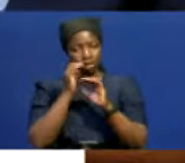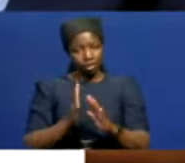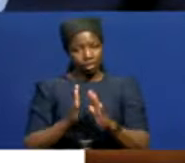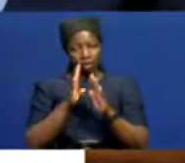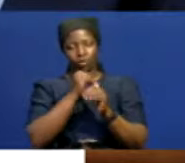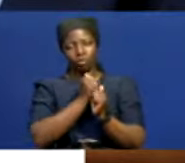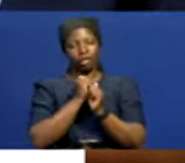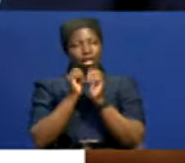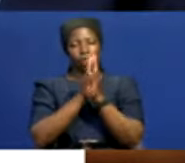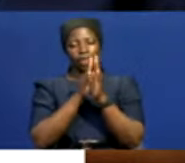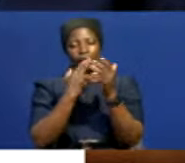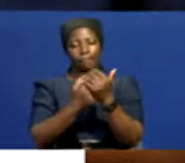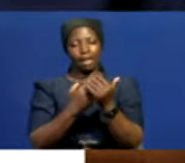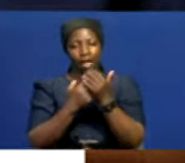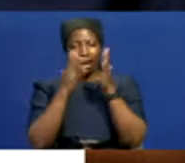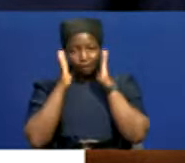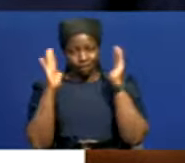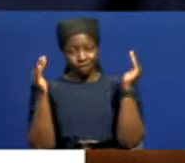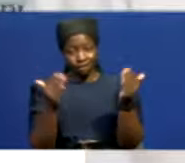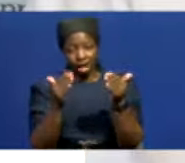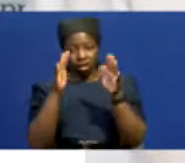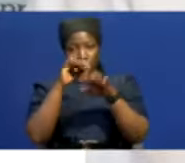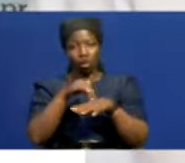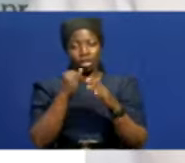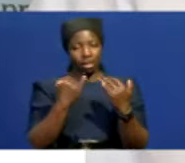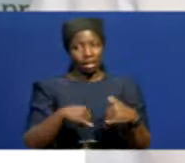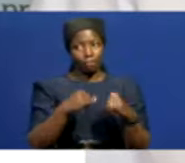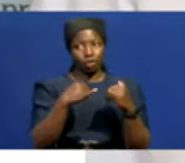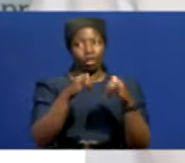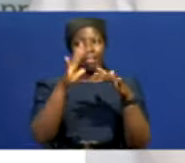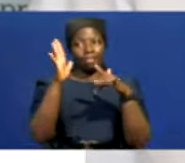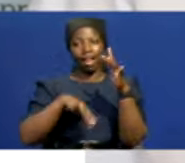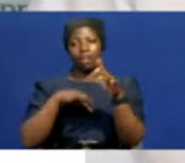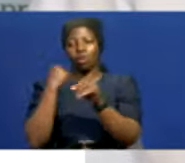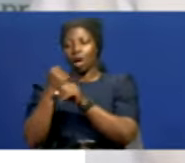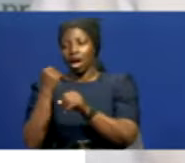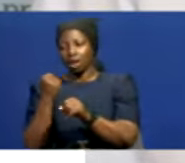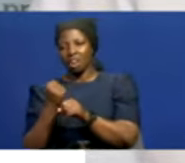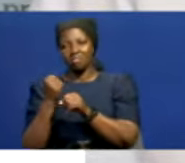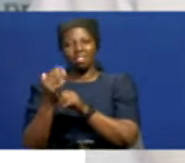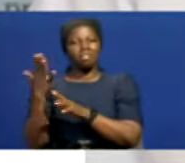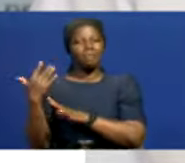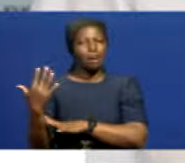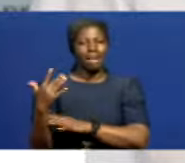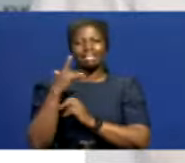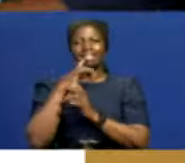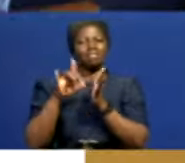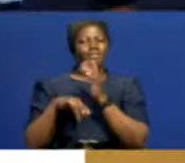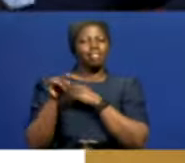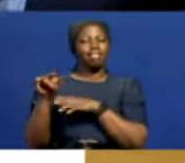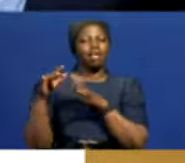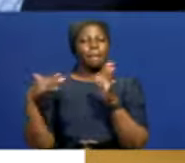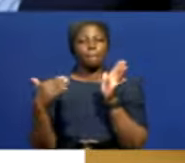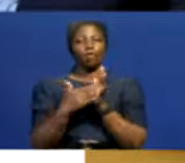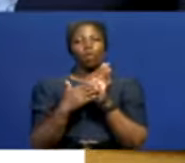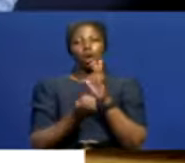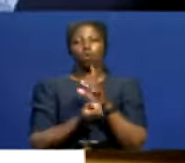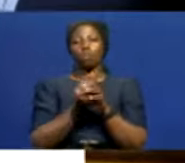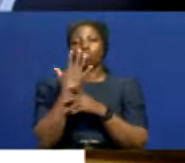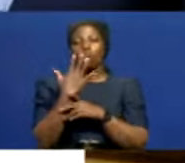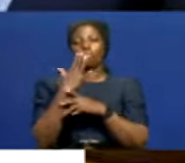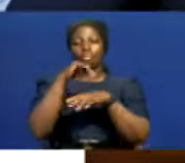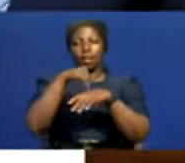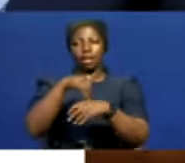on policy implementation rather than getting bogged down by paperwork, citing its hindrance to growth in TVET.